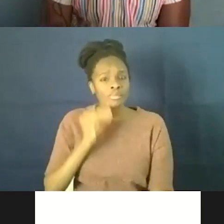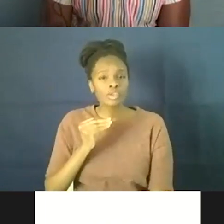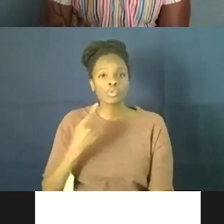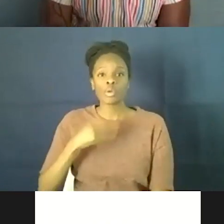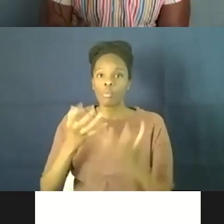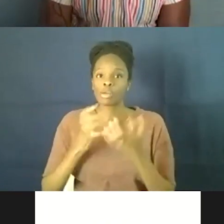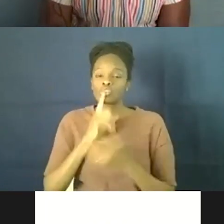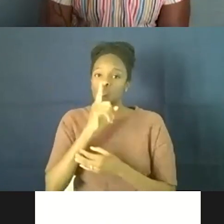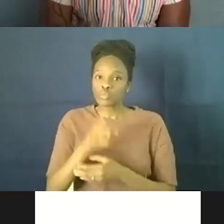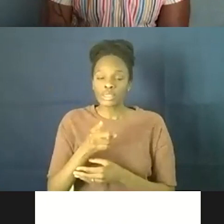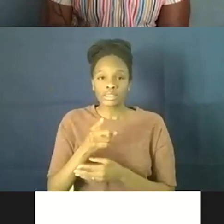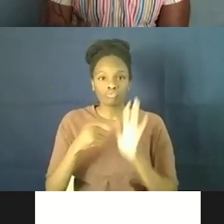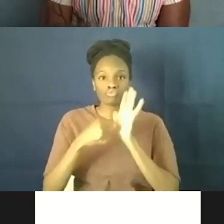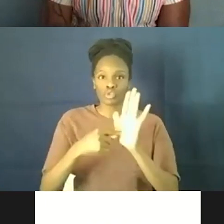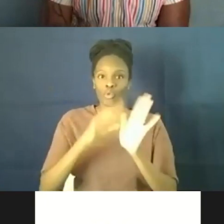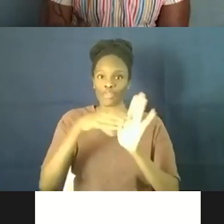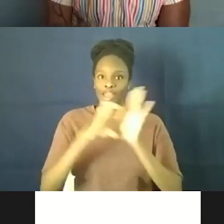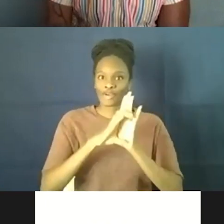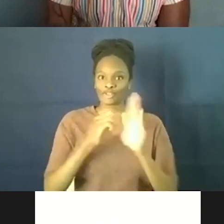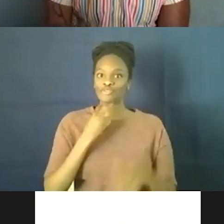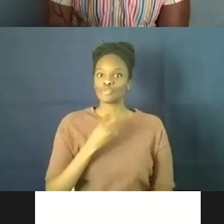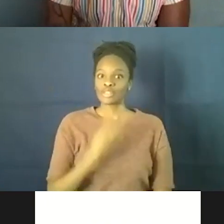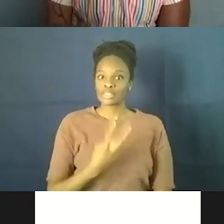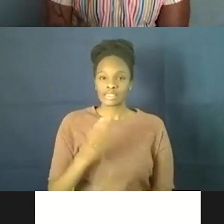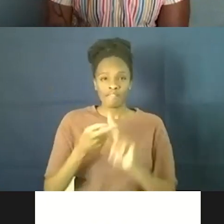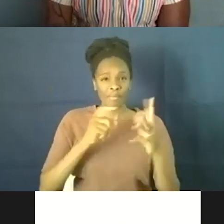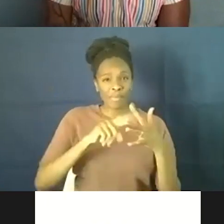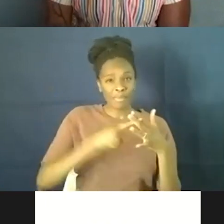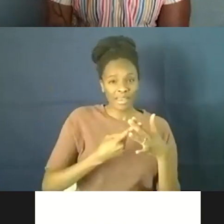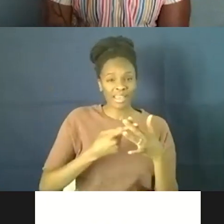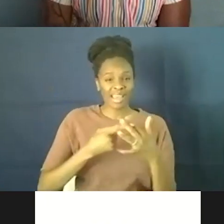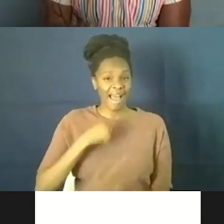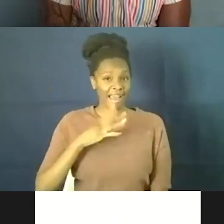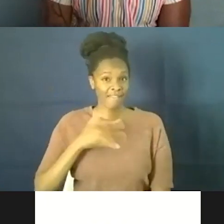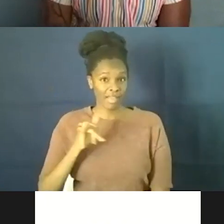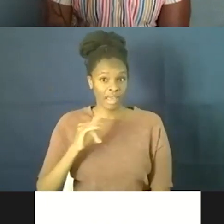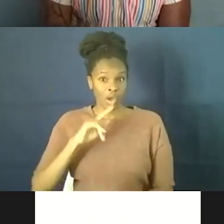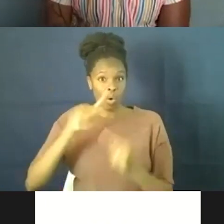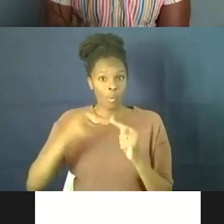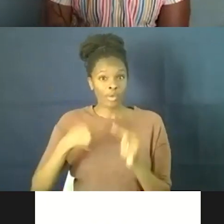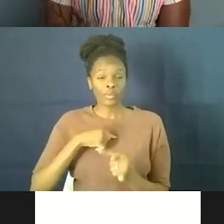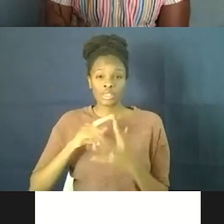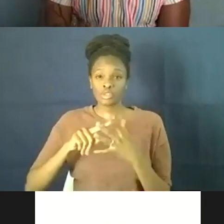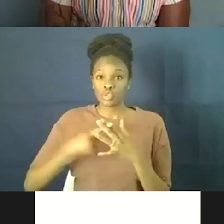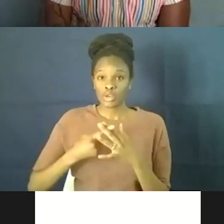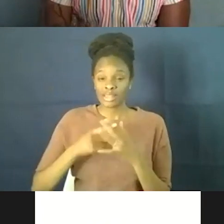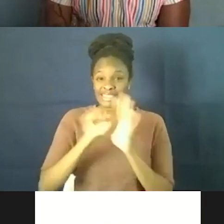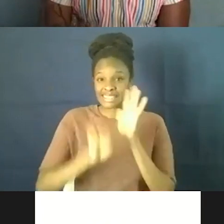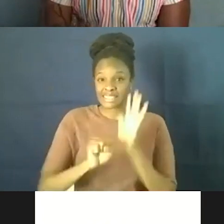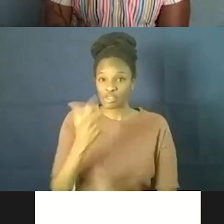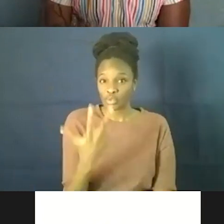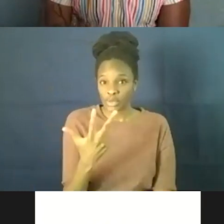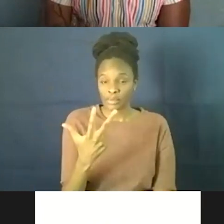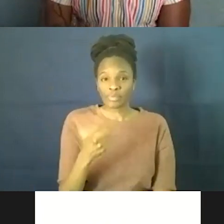voices from the very beginning. And I certainly felt like, at least when we were starting season 3, we were sort of, you know, the